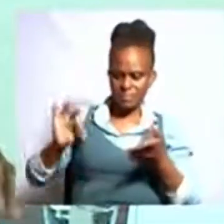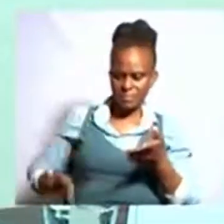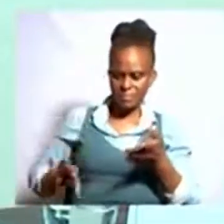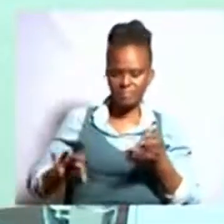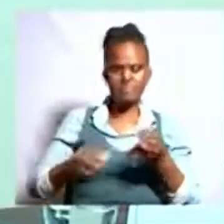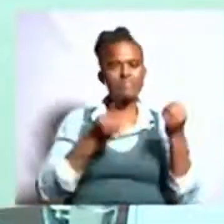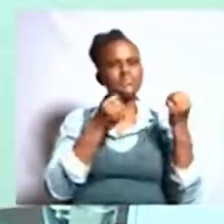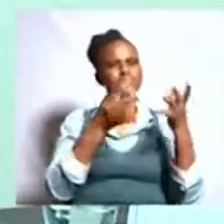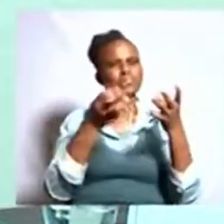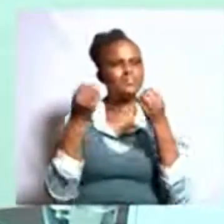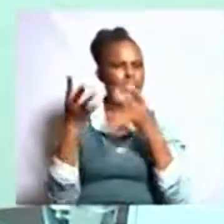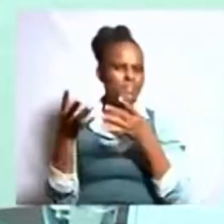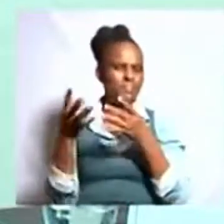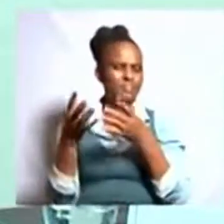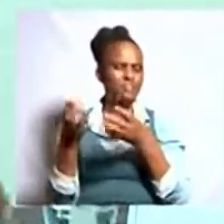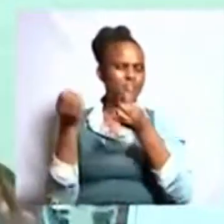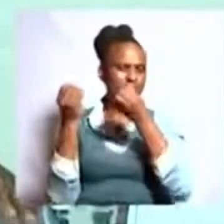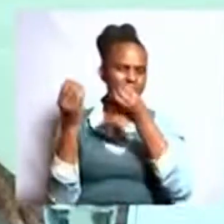so many